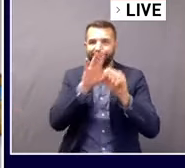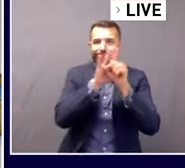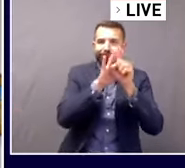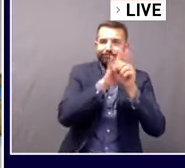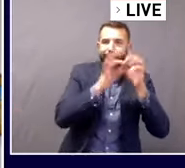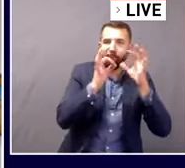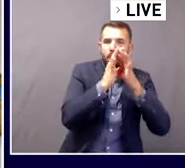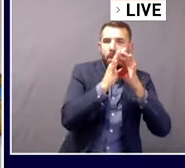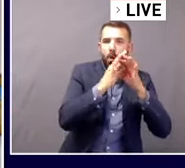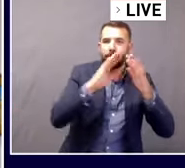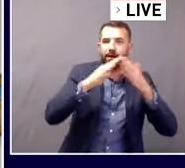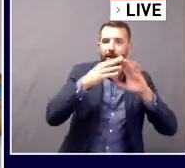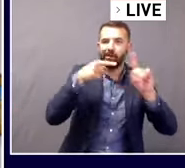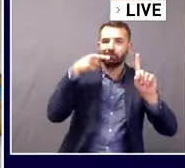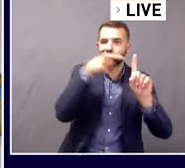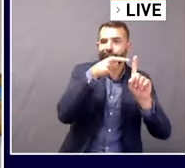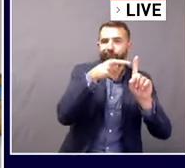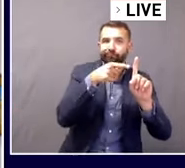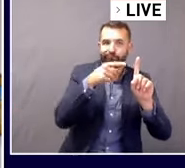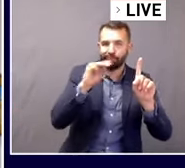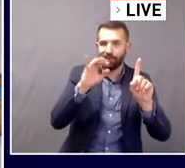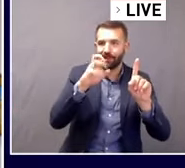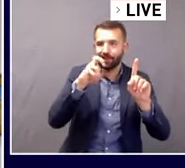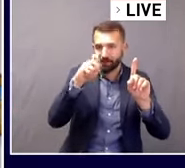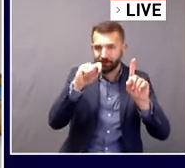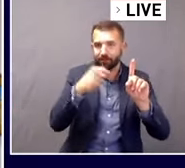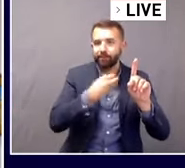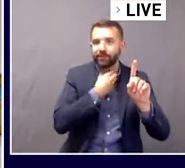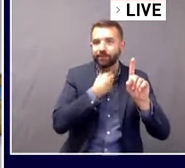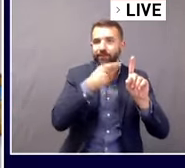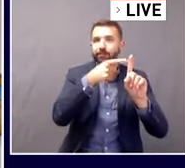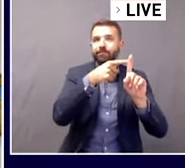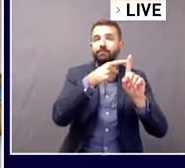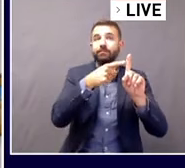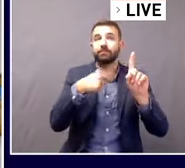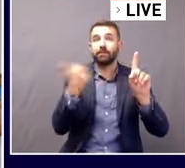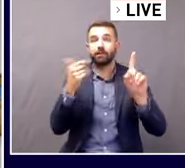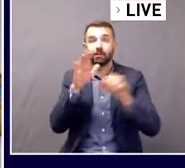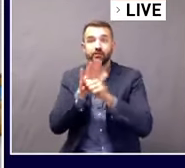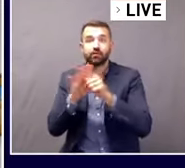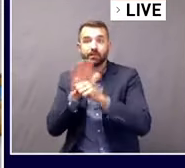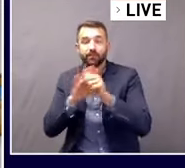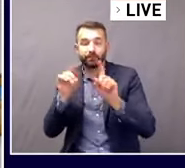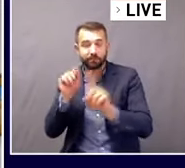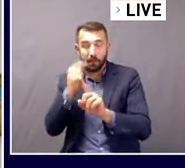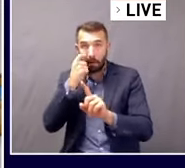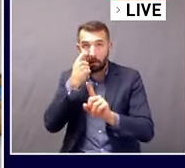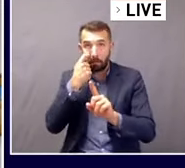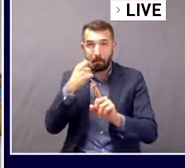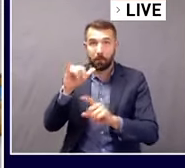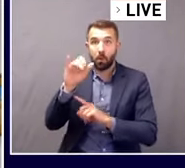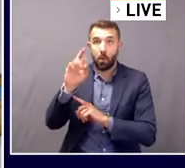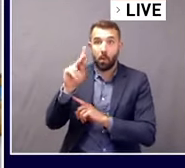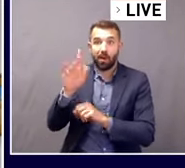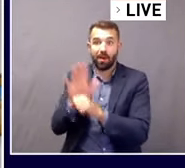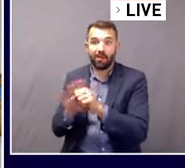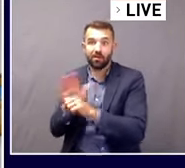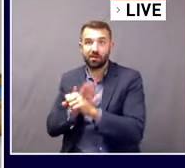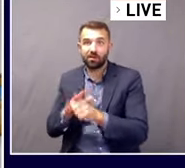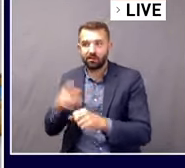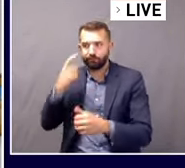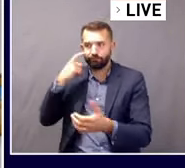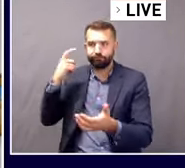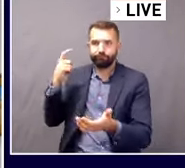York County started to become significant in epidemiological terms, as you'll recall, we actually introduced a